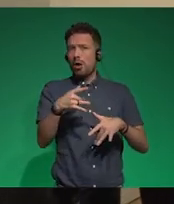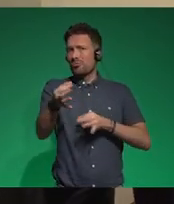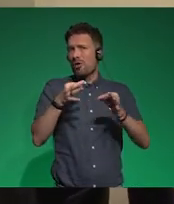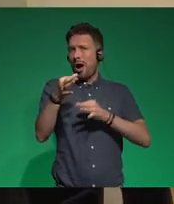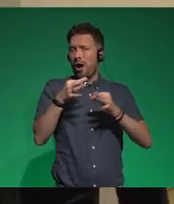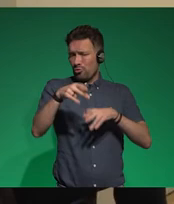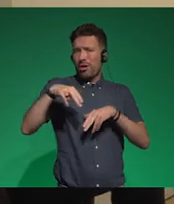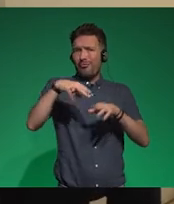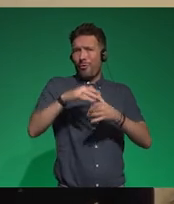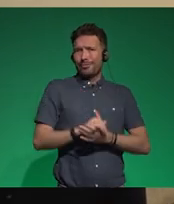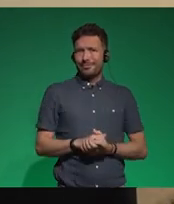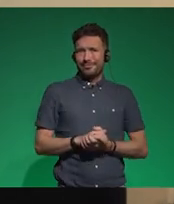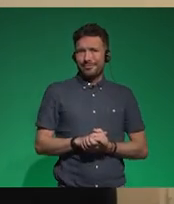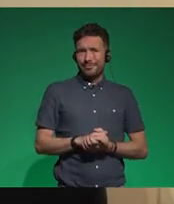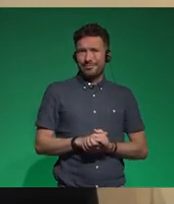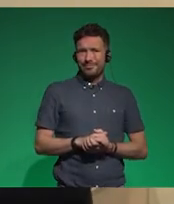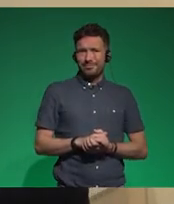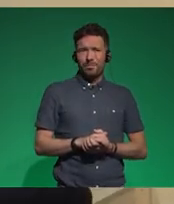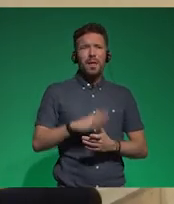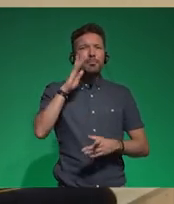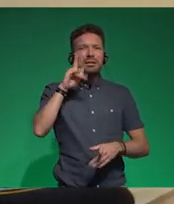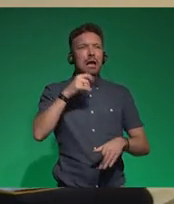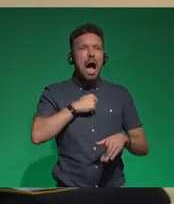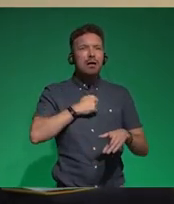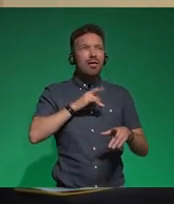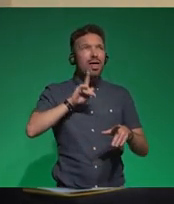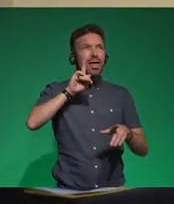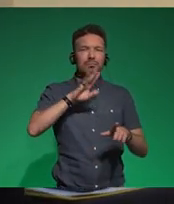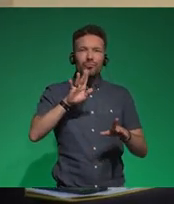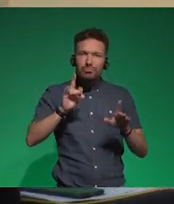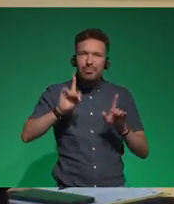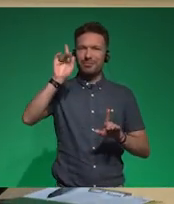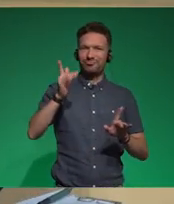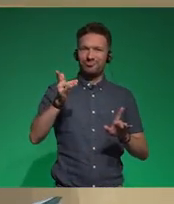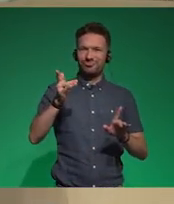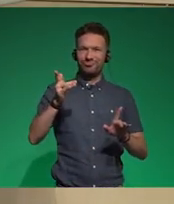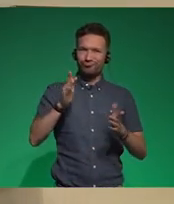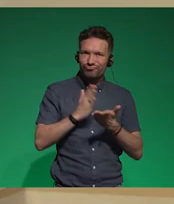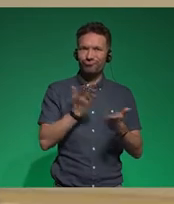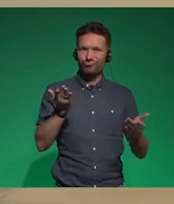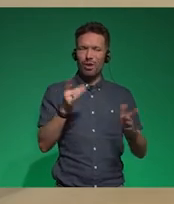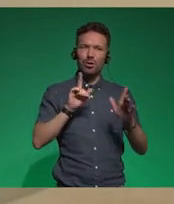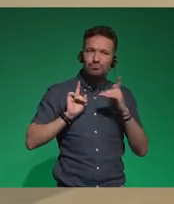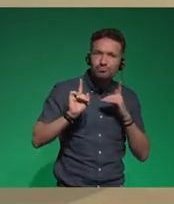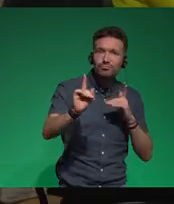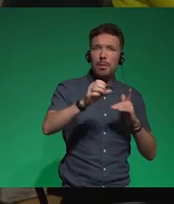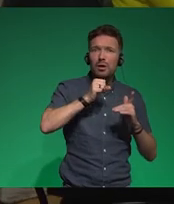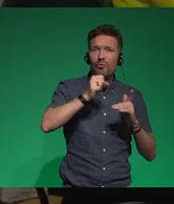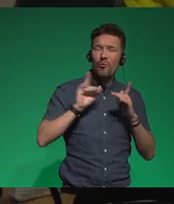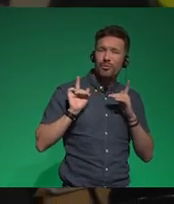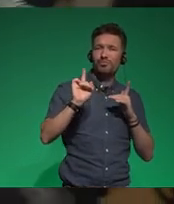Please don't hesitate to raise your hand, and then we run with a microphone to your seat.